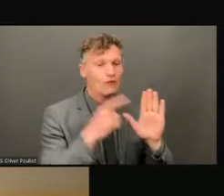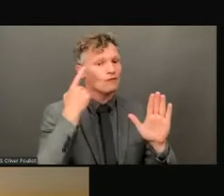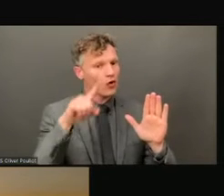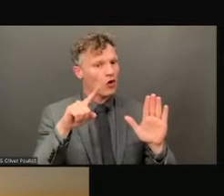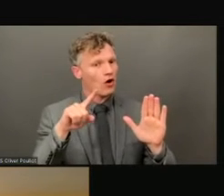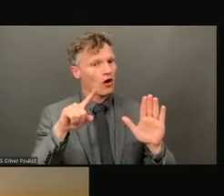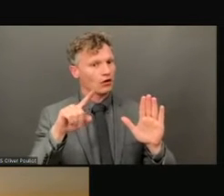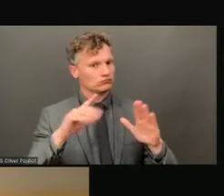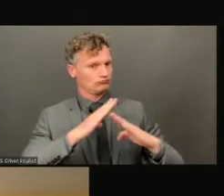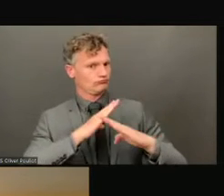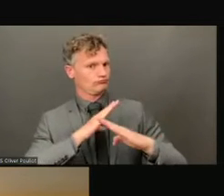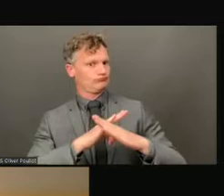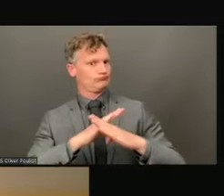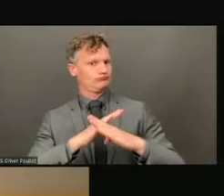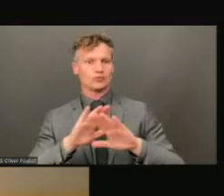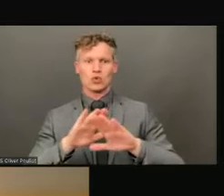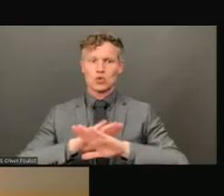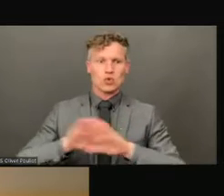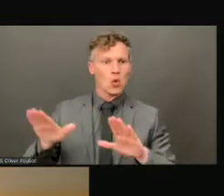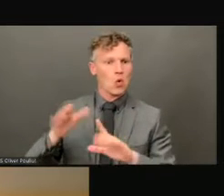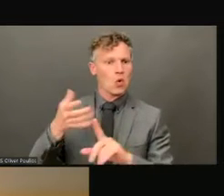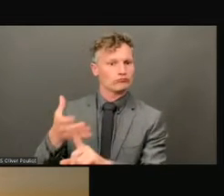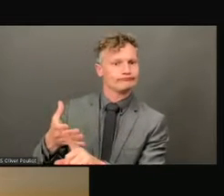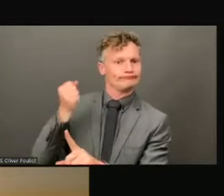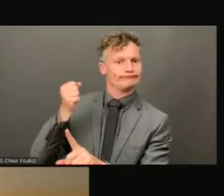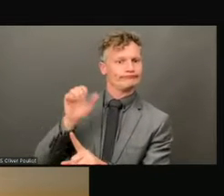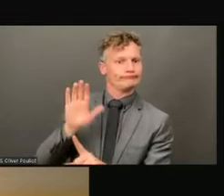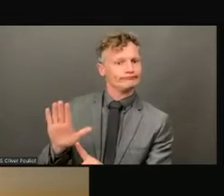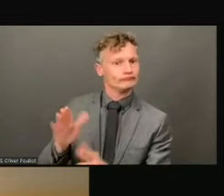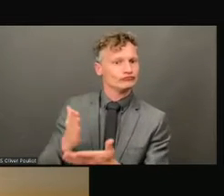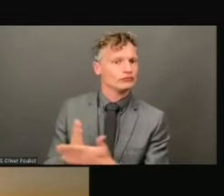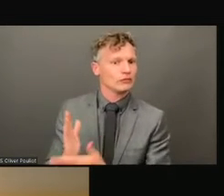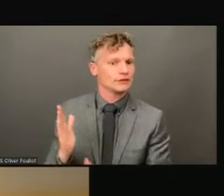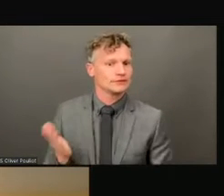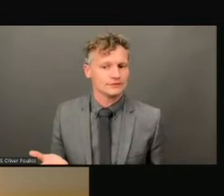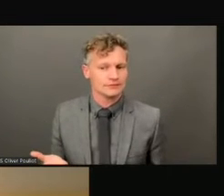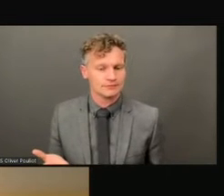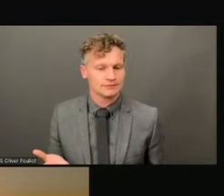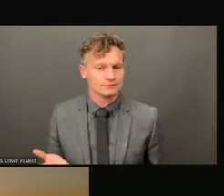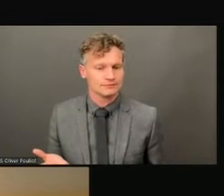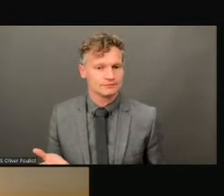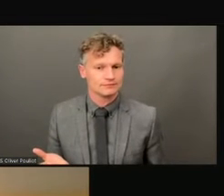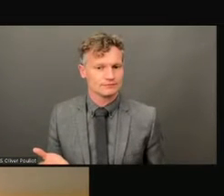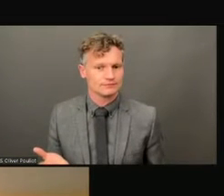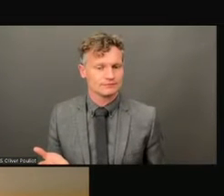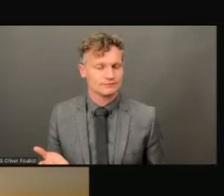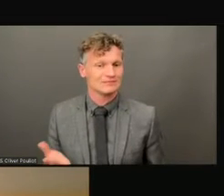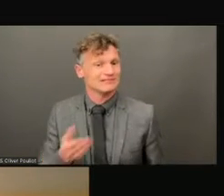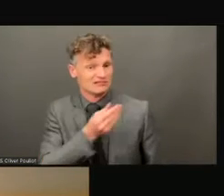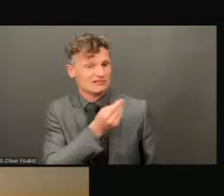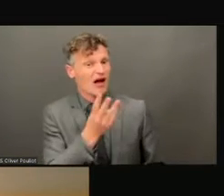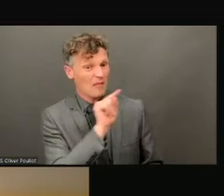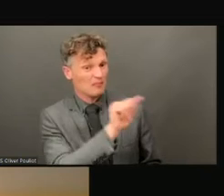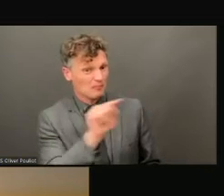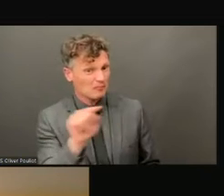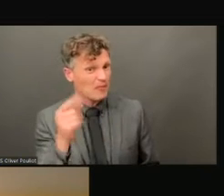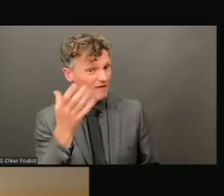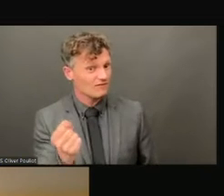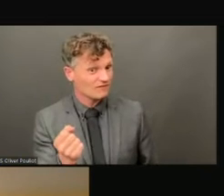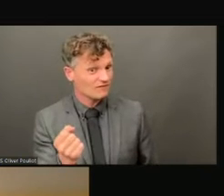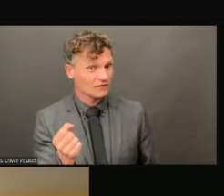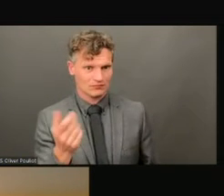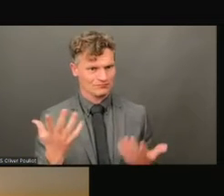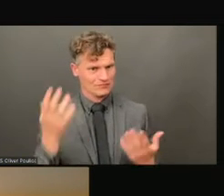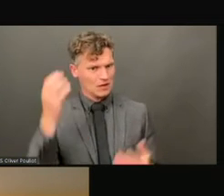or limitation of rights does not continue to identify and that states protect and ensure the enjoyment of